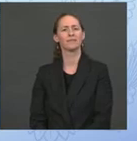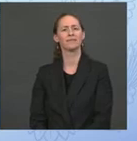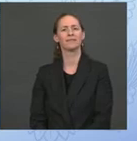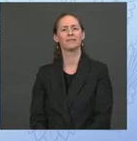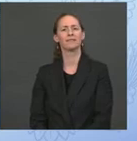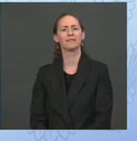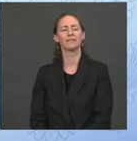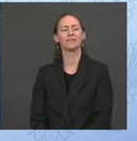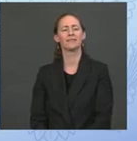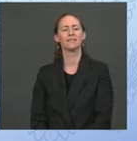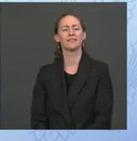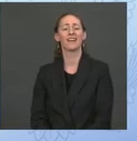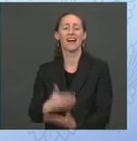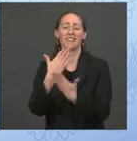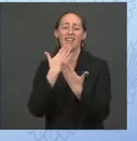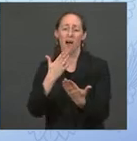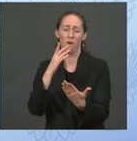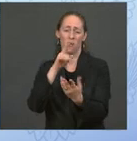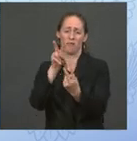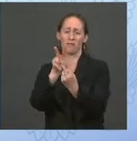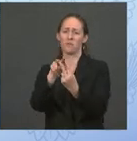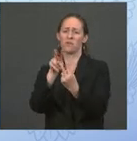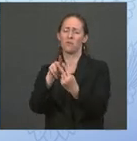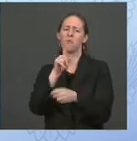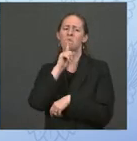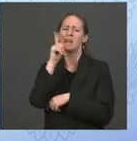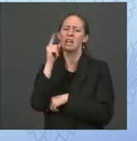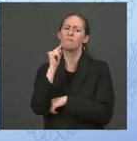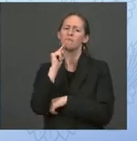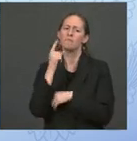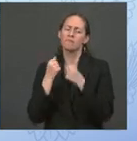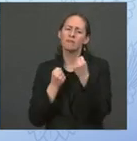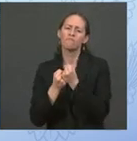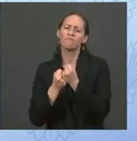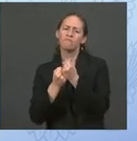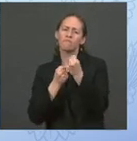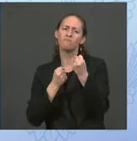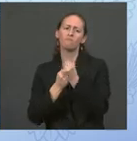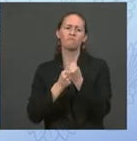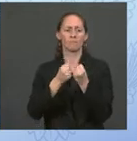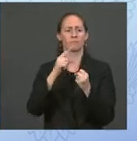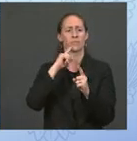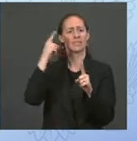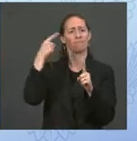for boldly advocating for spaces for teachers of color to shine.